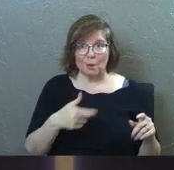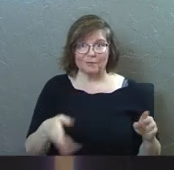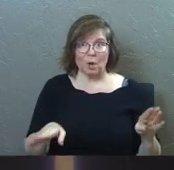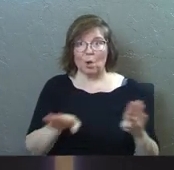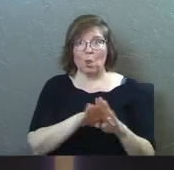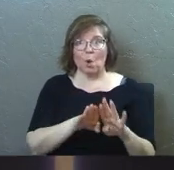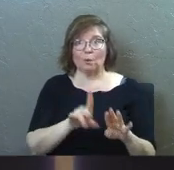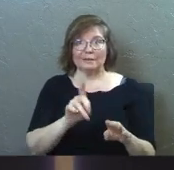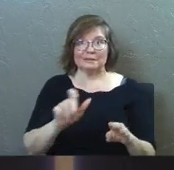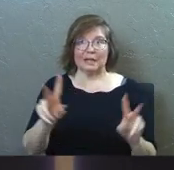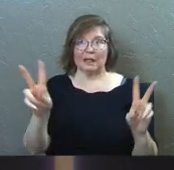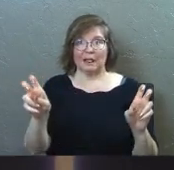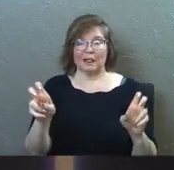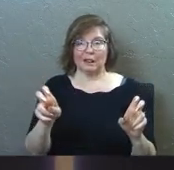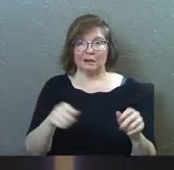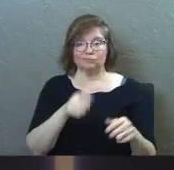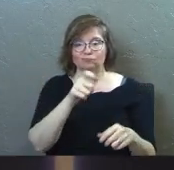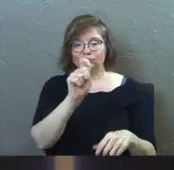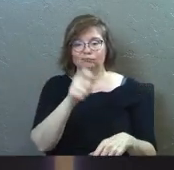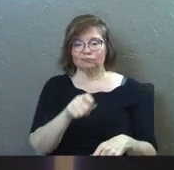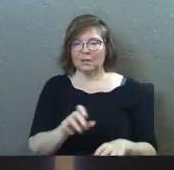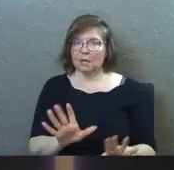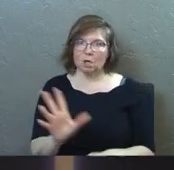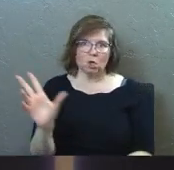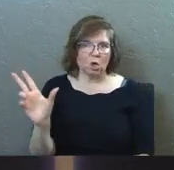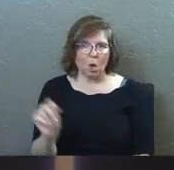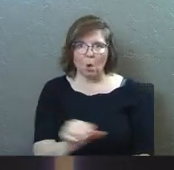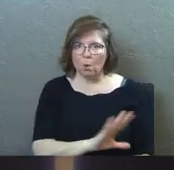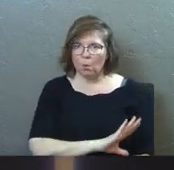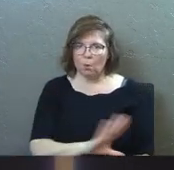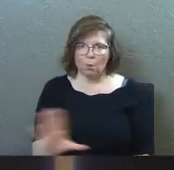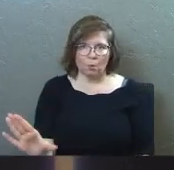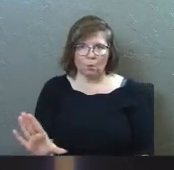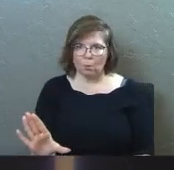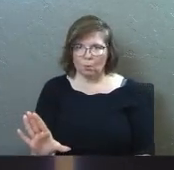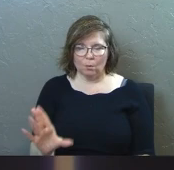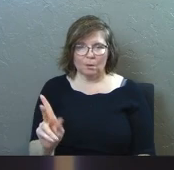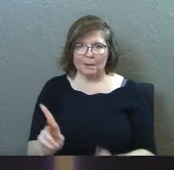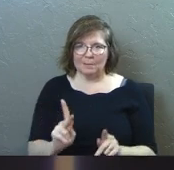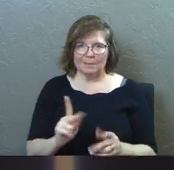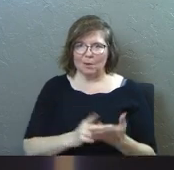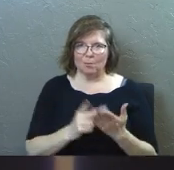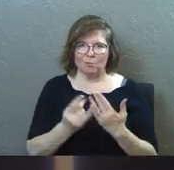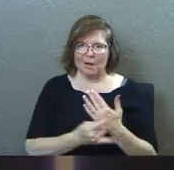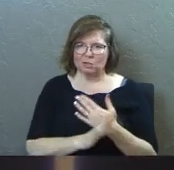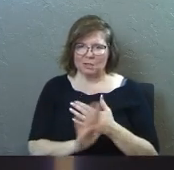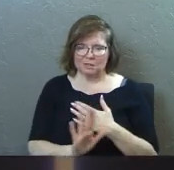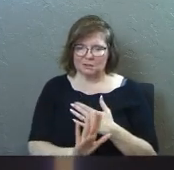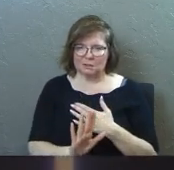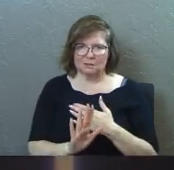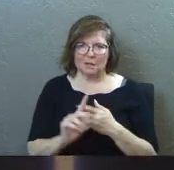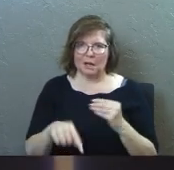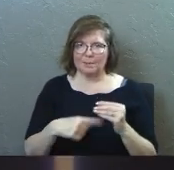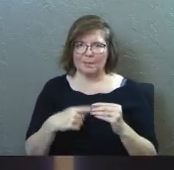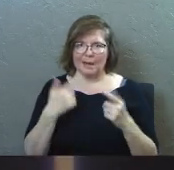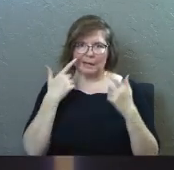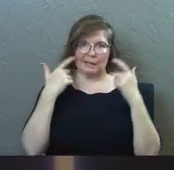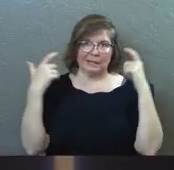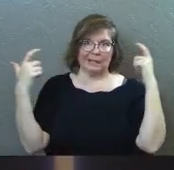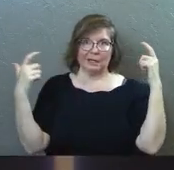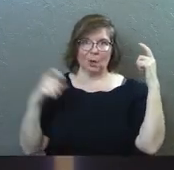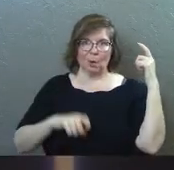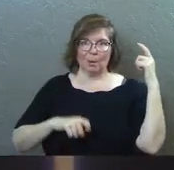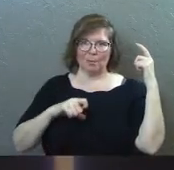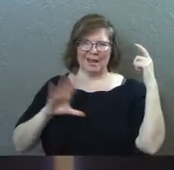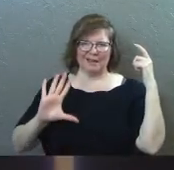close deals and get so many notches on your belt? God help us, no. No, don't make people projects. Don't make it about ego and